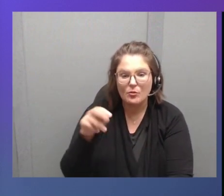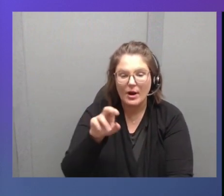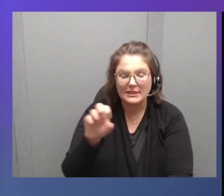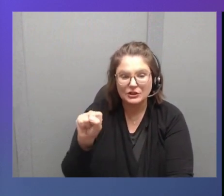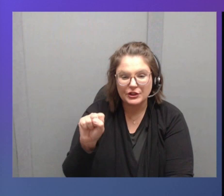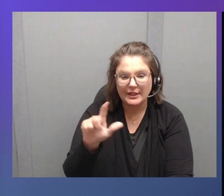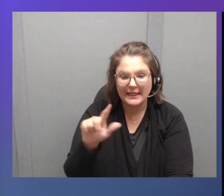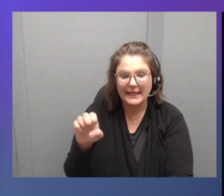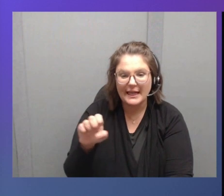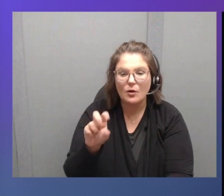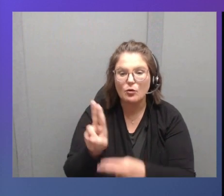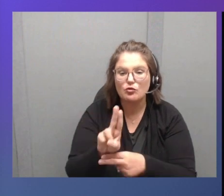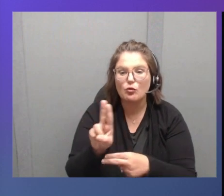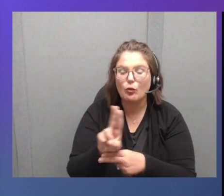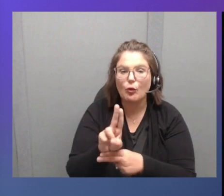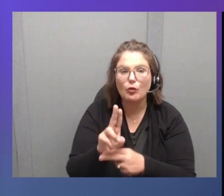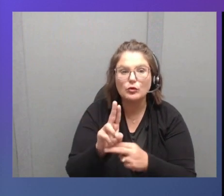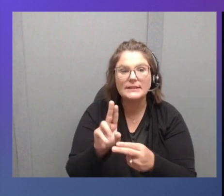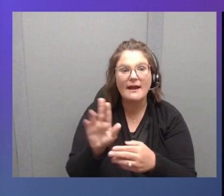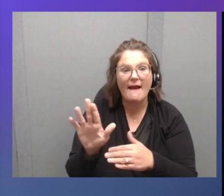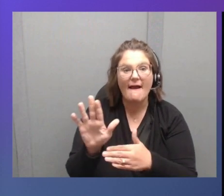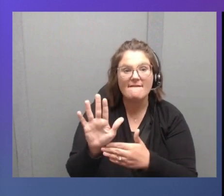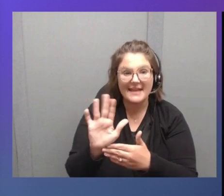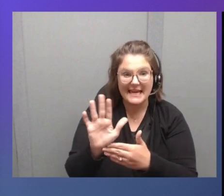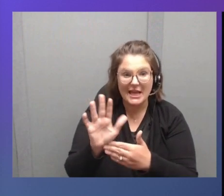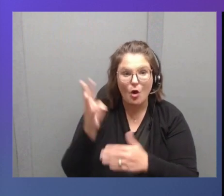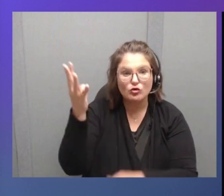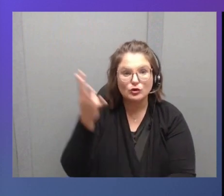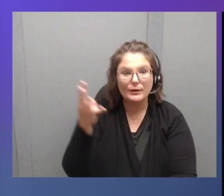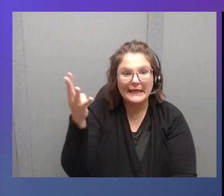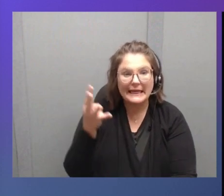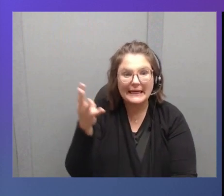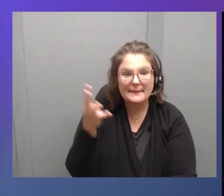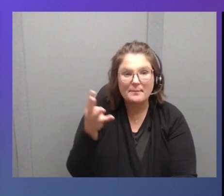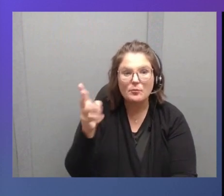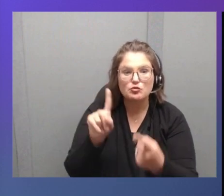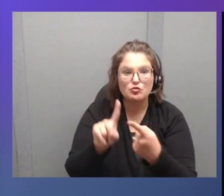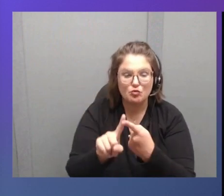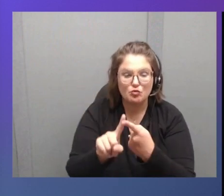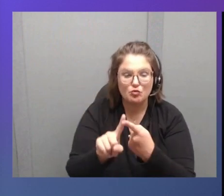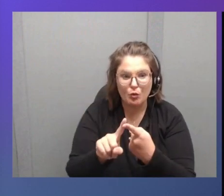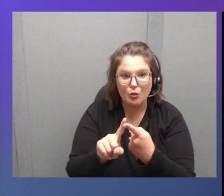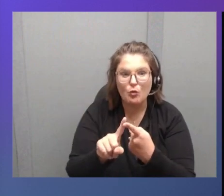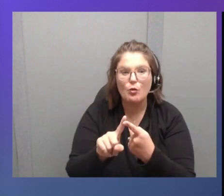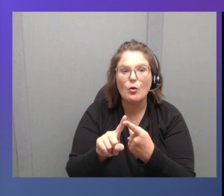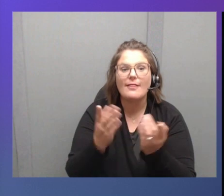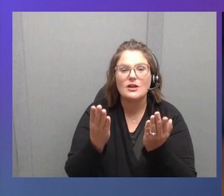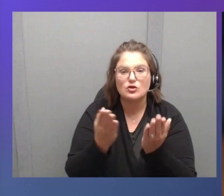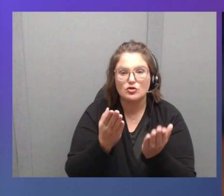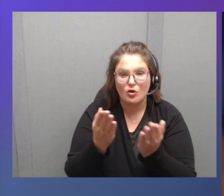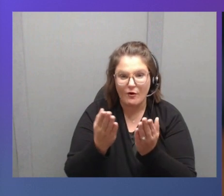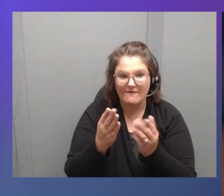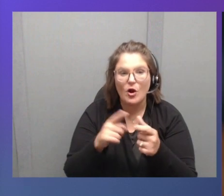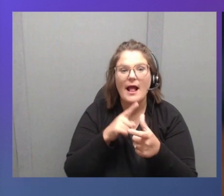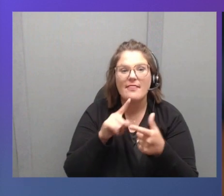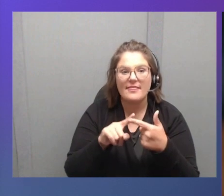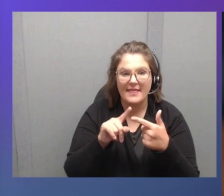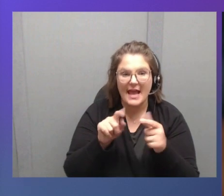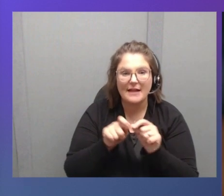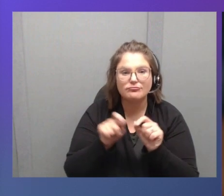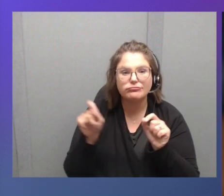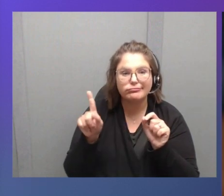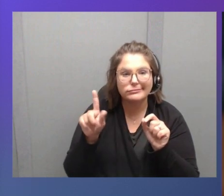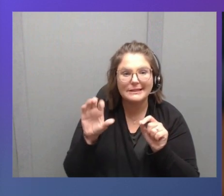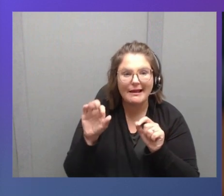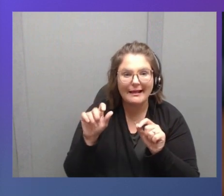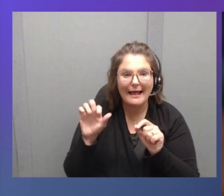where Yes. you can ingest video Yeah. through Kinesis, go into the server there, and out to the cloud, either different connectivity methods. So